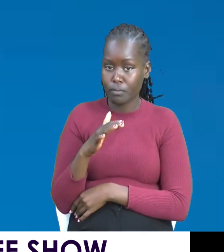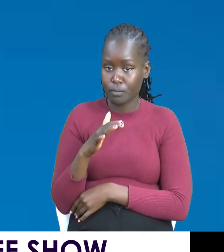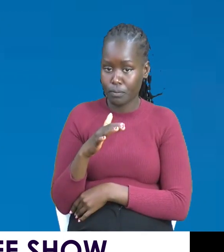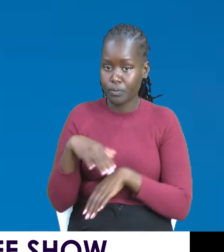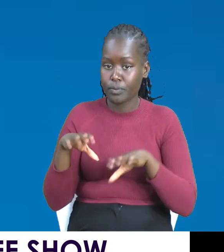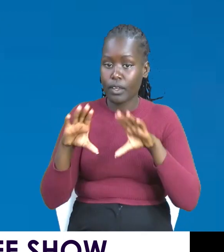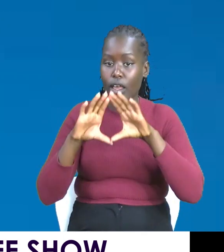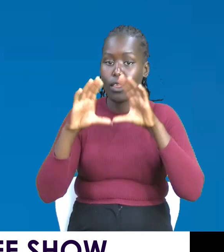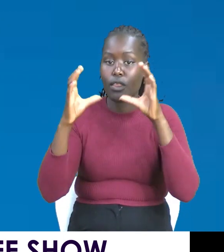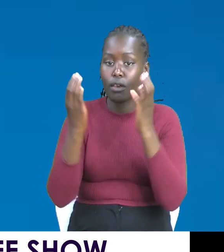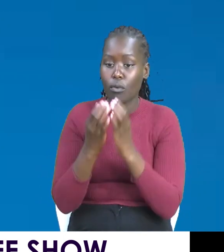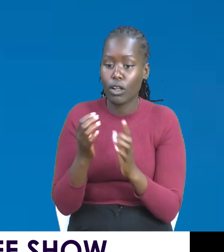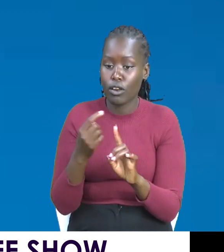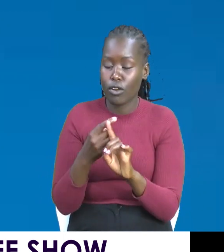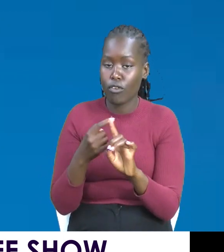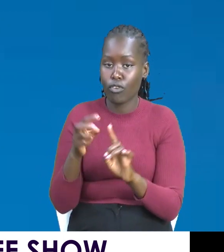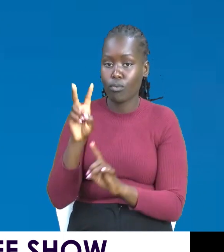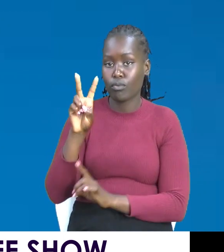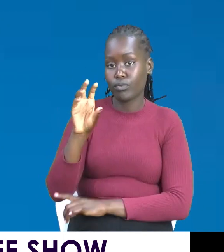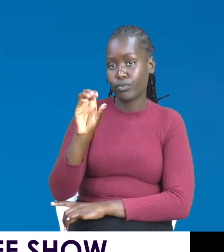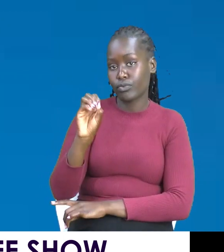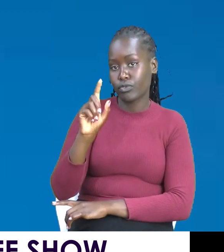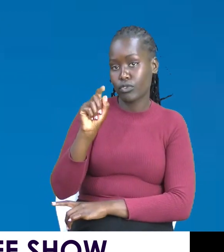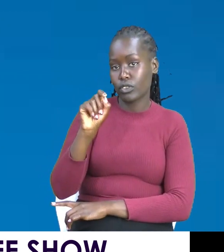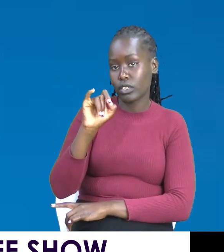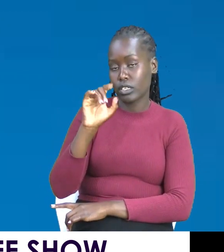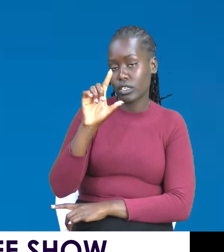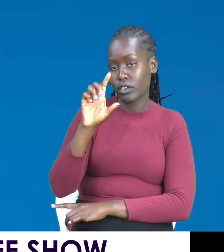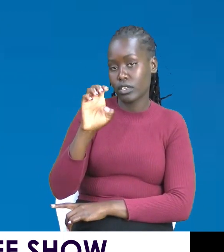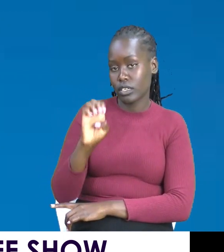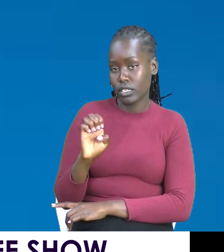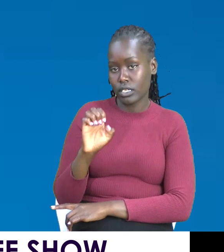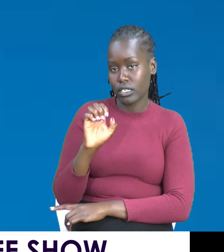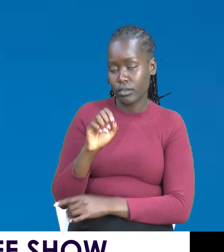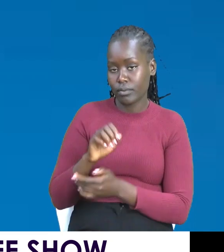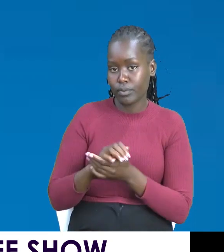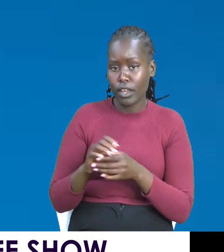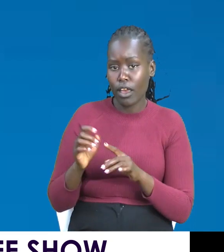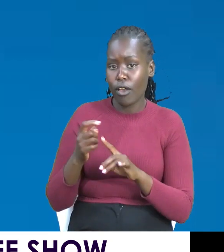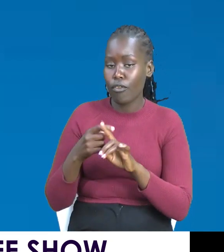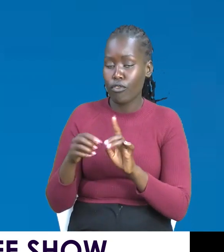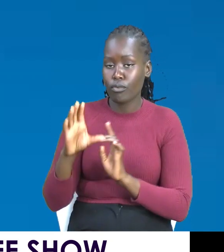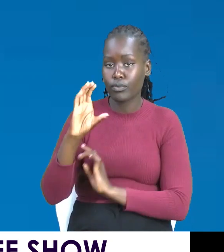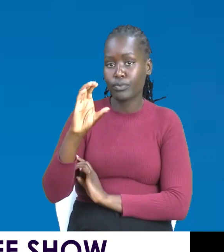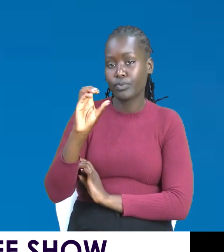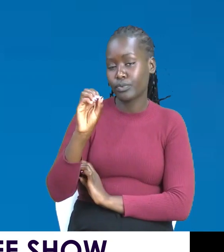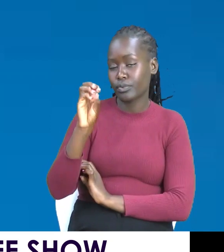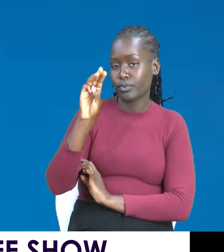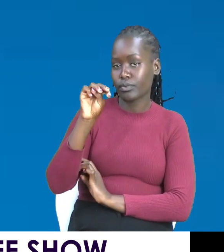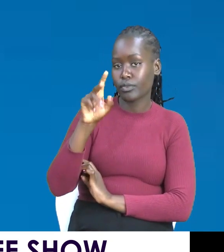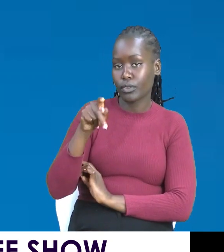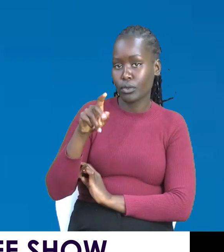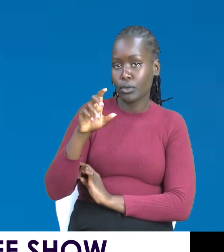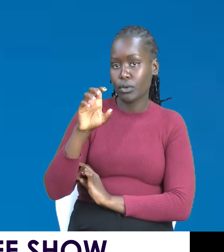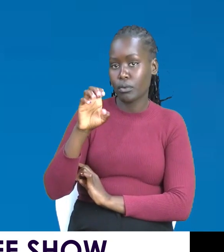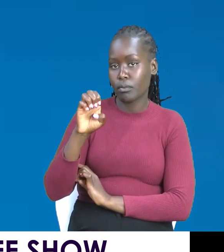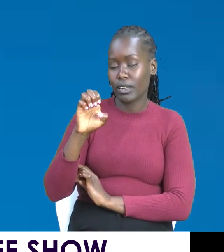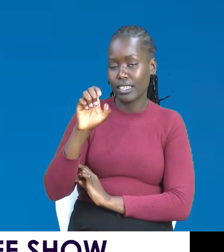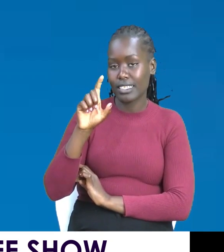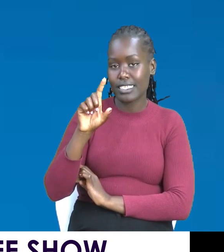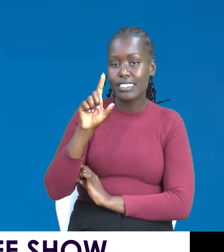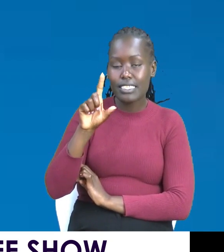the world from volatility, from ambiguity, from complexity, even from